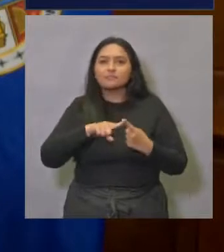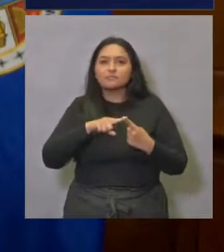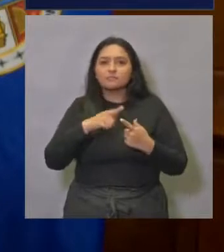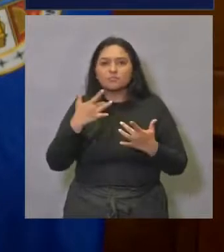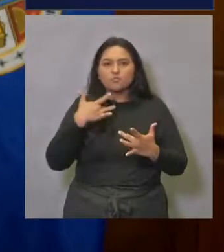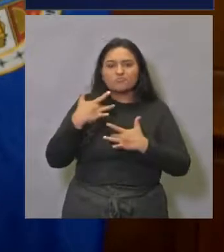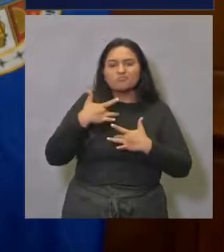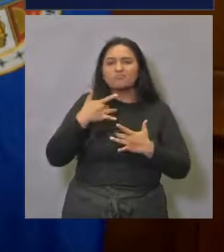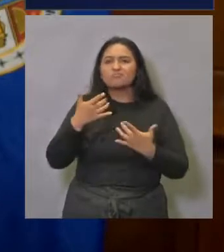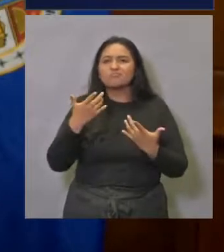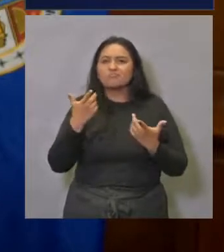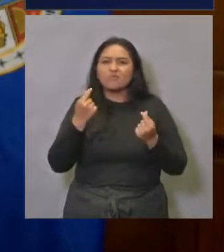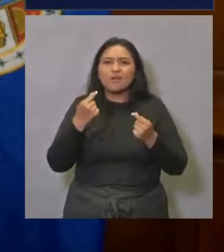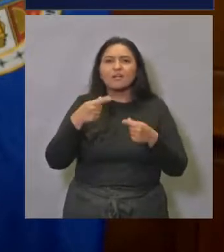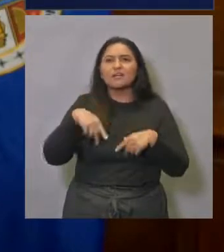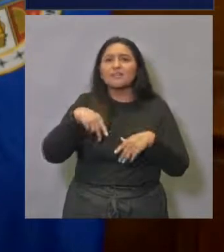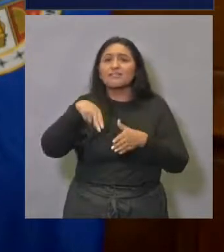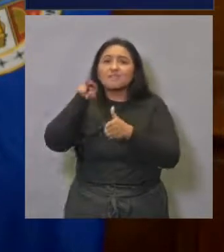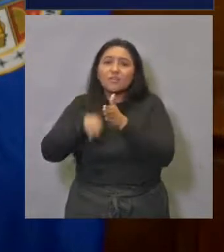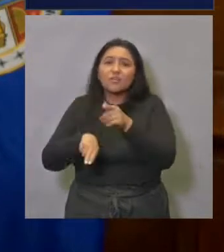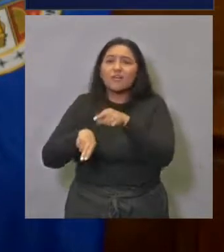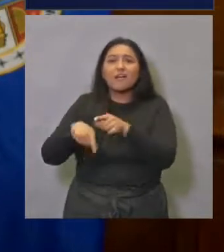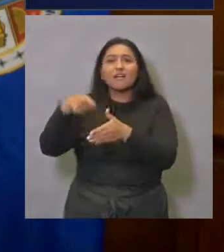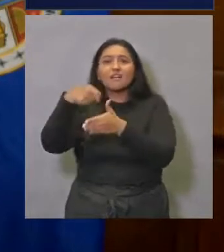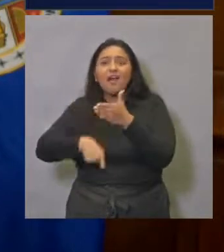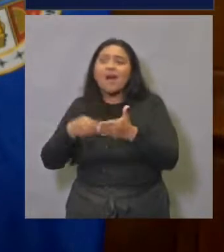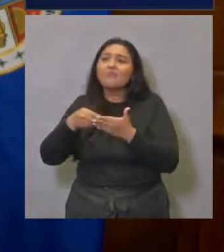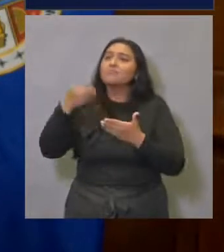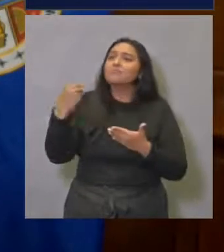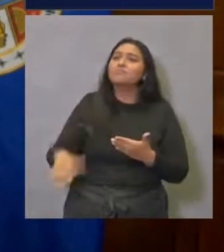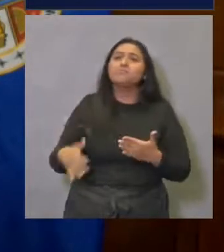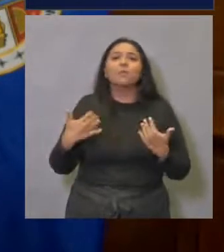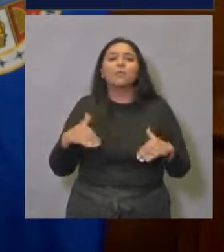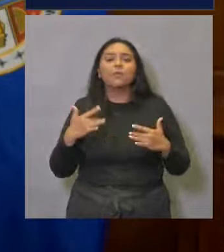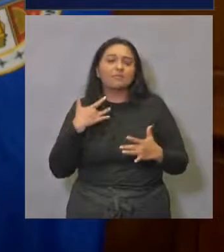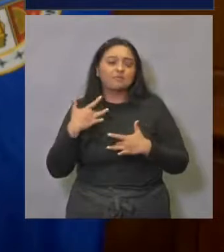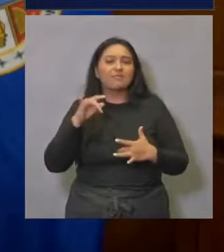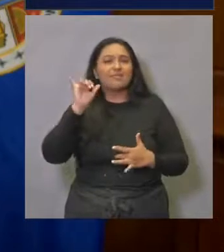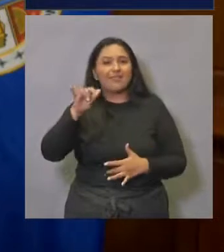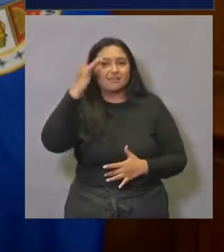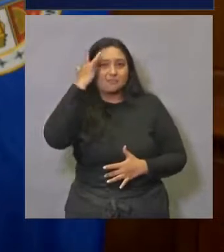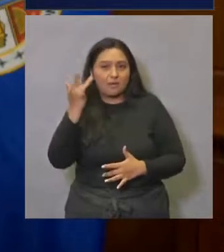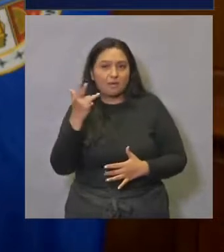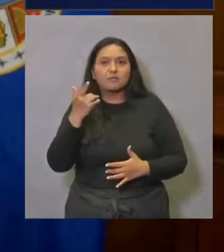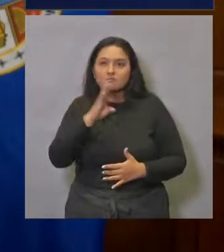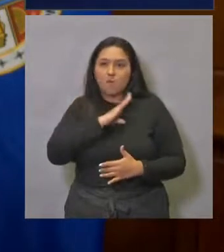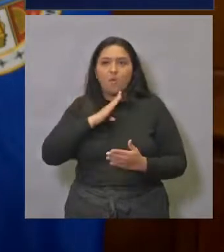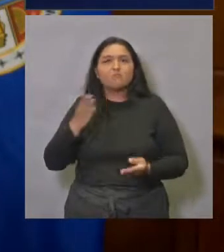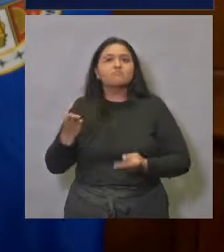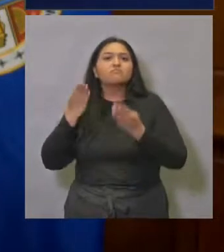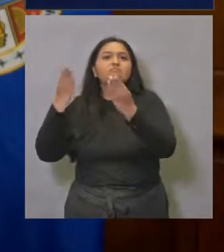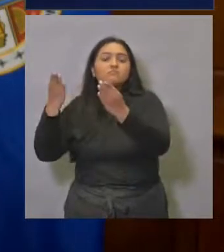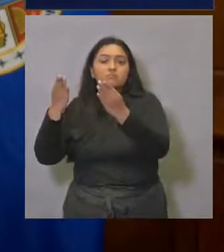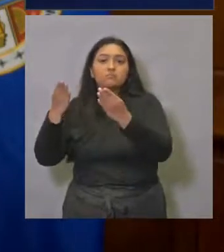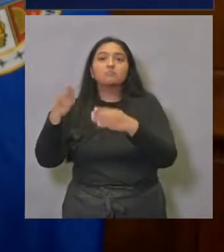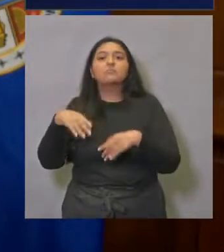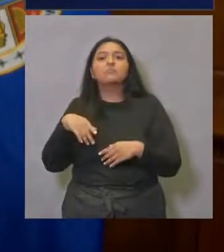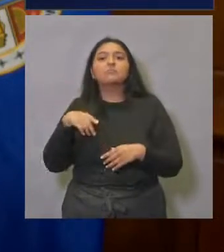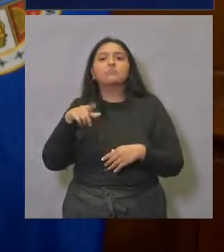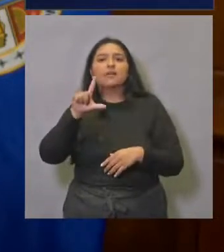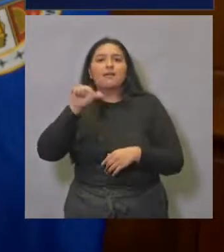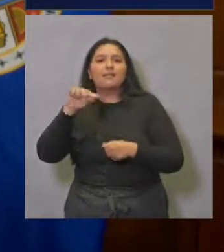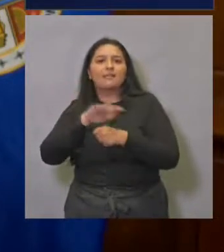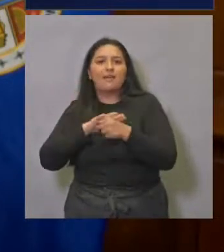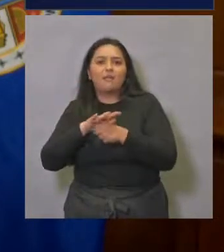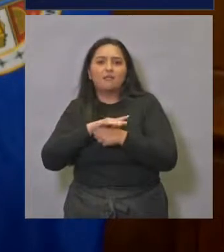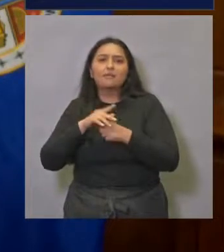costs that funeral services can carry. That's why I've authored a board motion directing the county departments to assess whether we